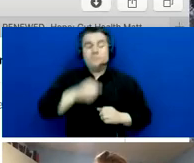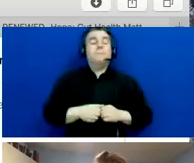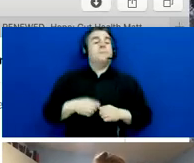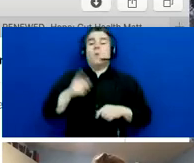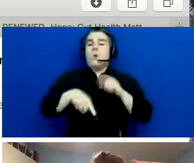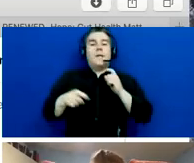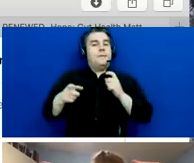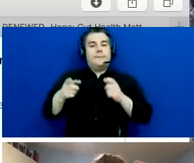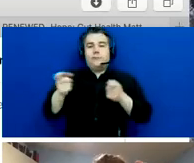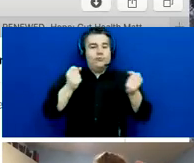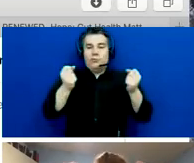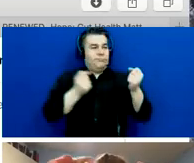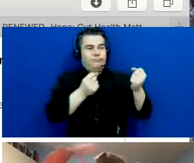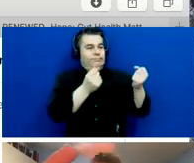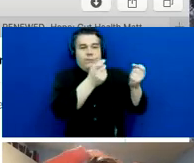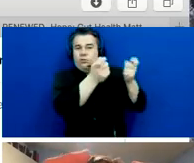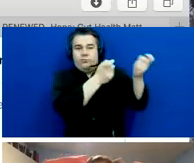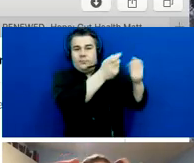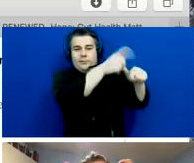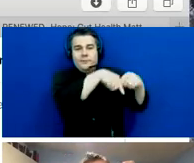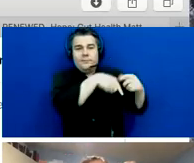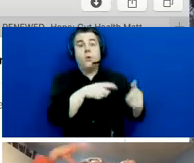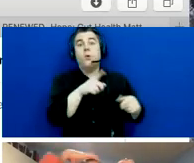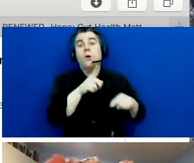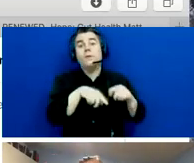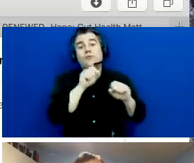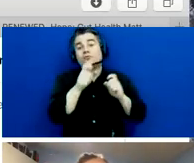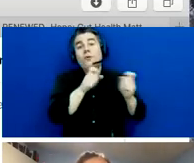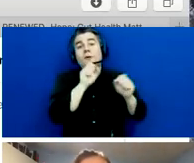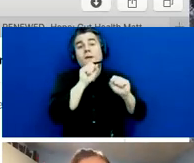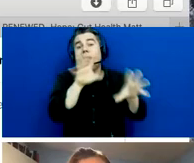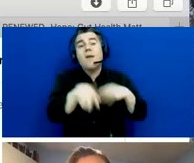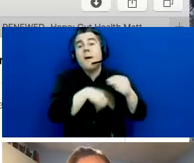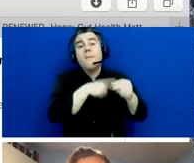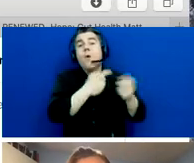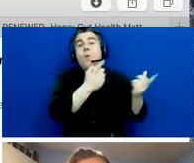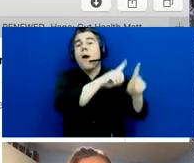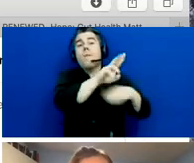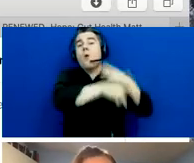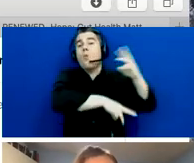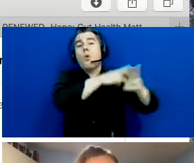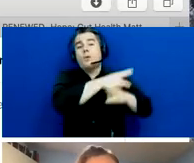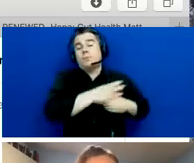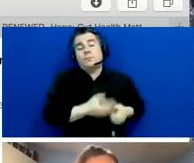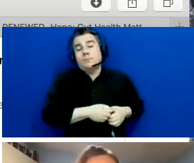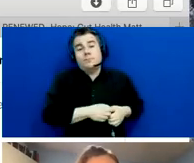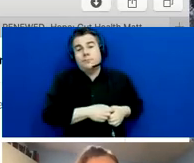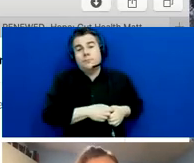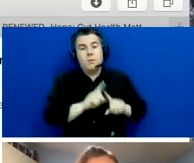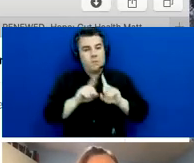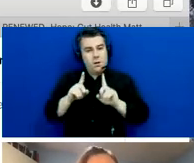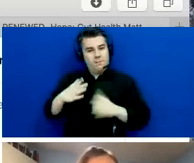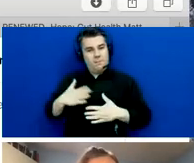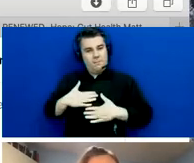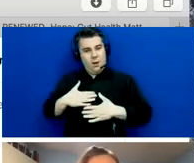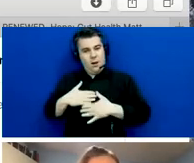so much. We can control nothing, I should say, about what's going on in the world around us. But we can control what's going on in our own